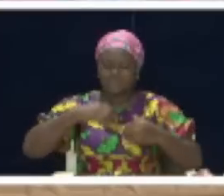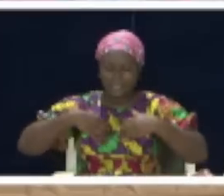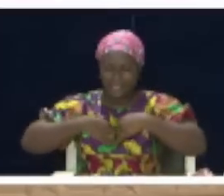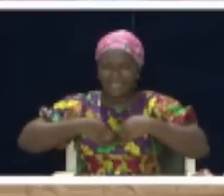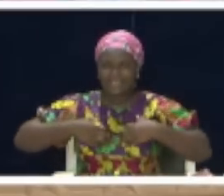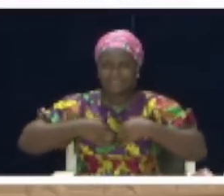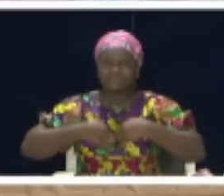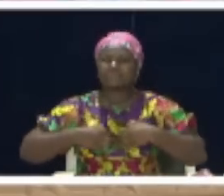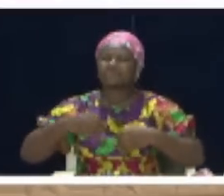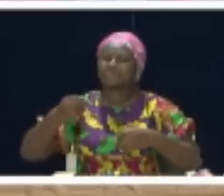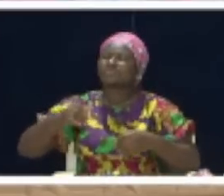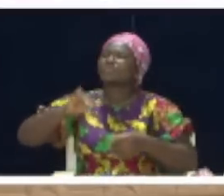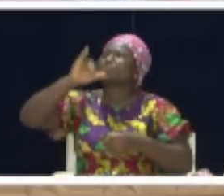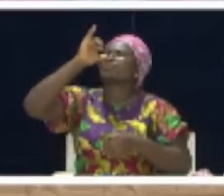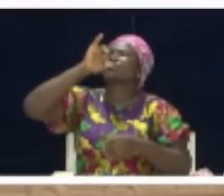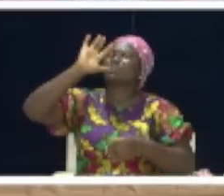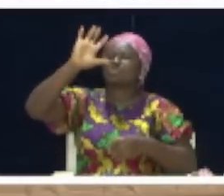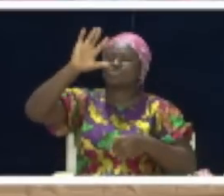Drink your blood.